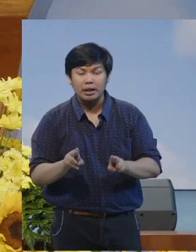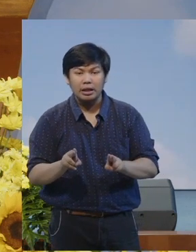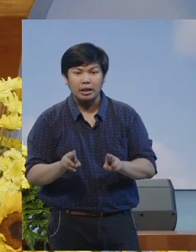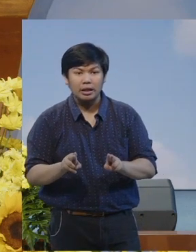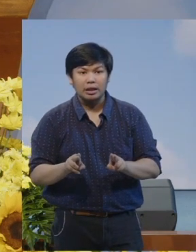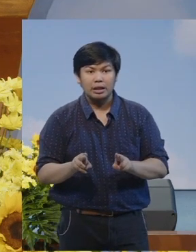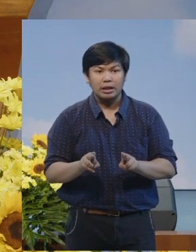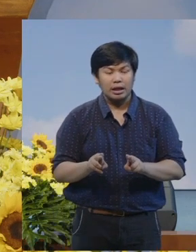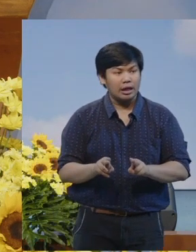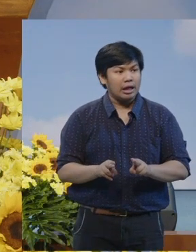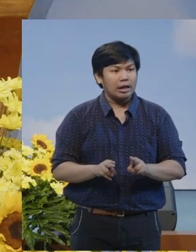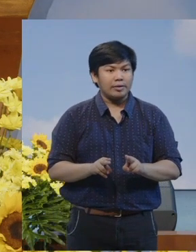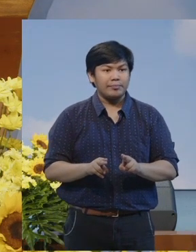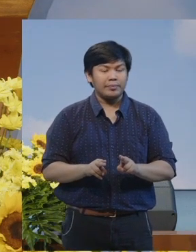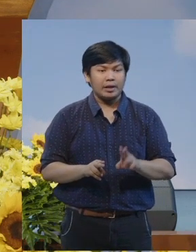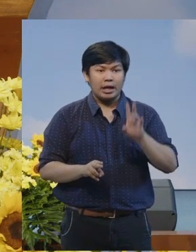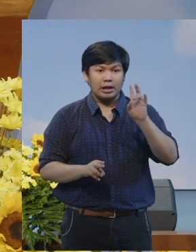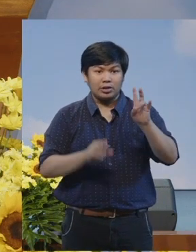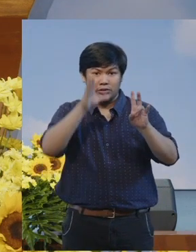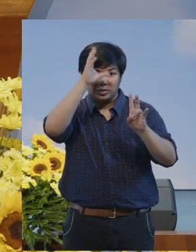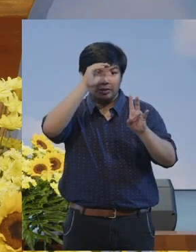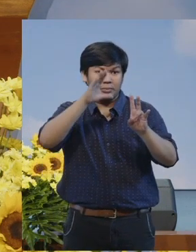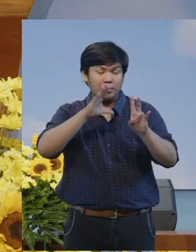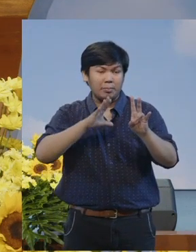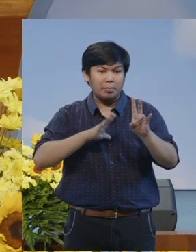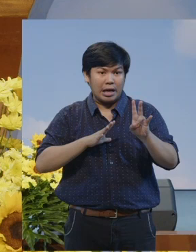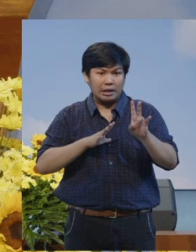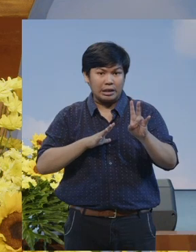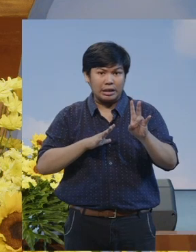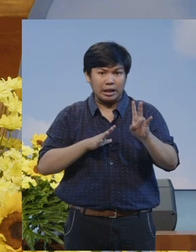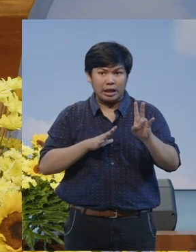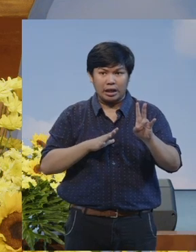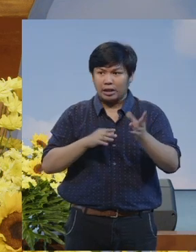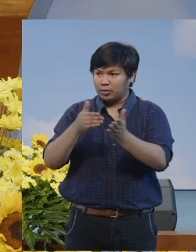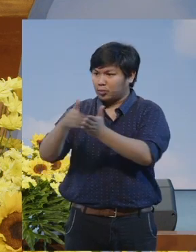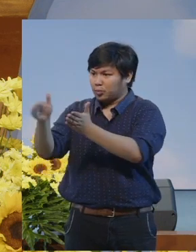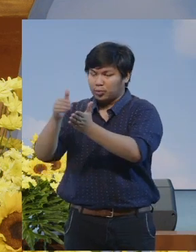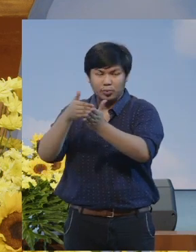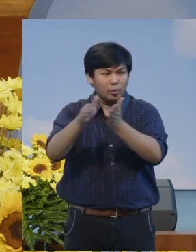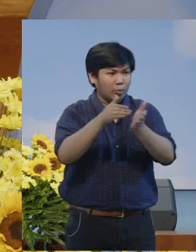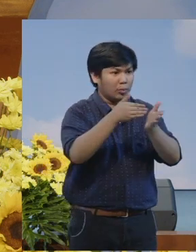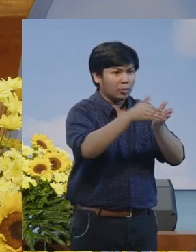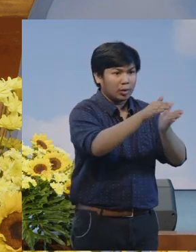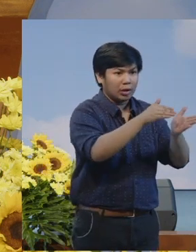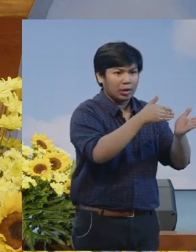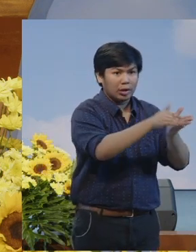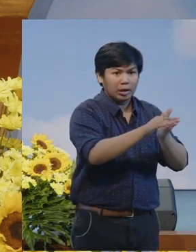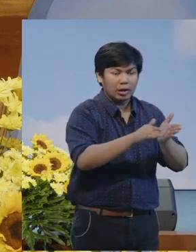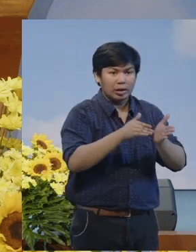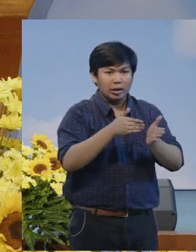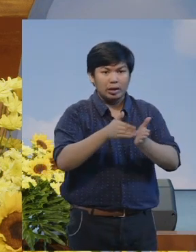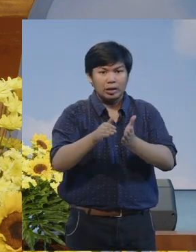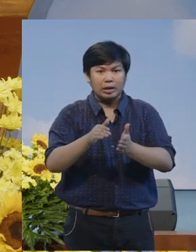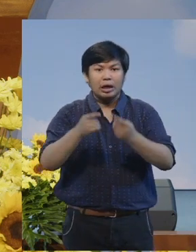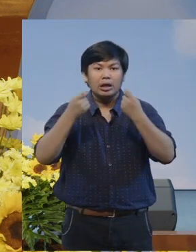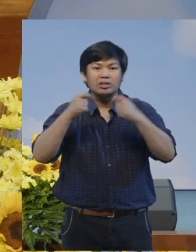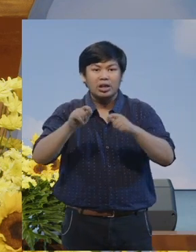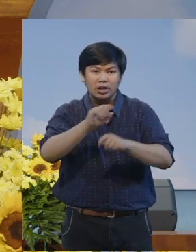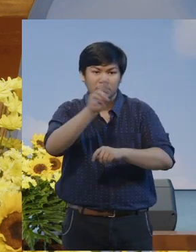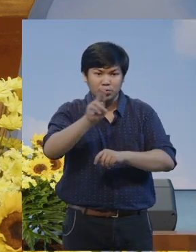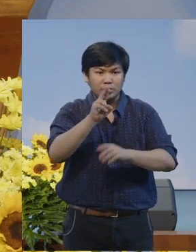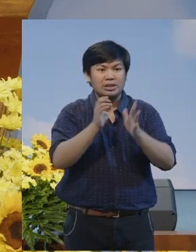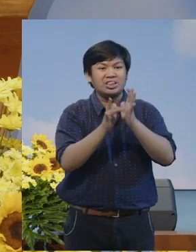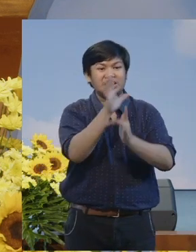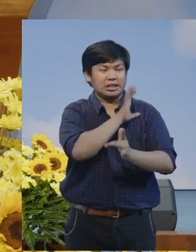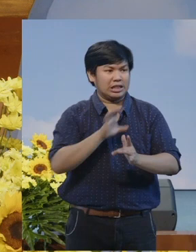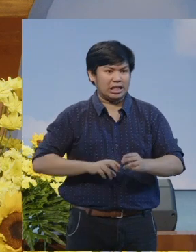some of the itinerant Jewish exorcists," nagka-cast out ng demon, "undertook to invoke the name of the Lord Jesus